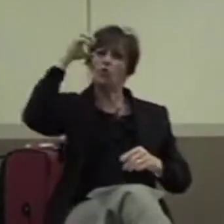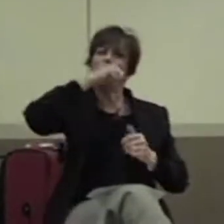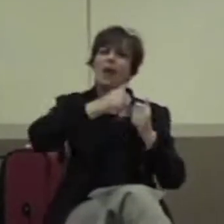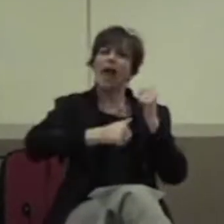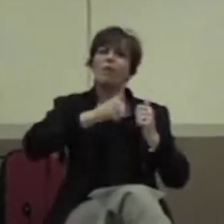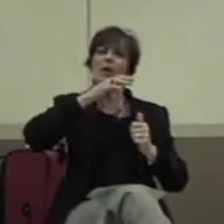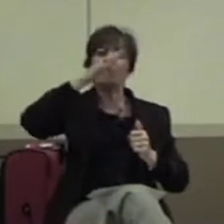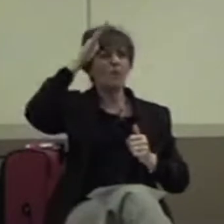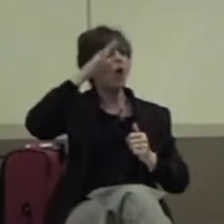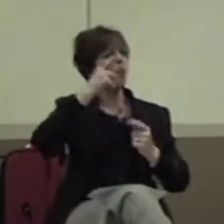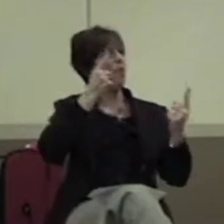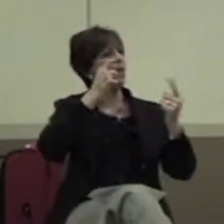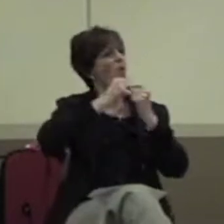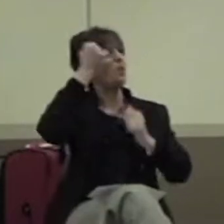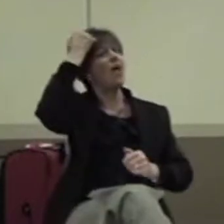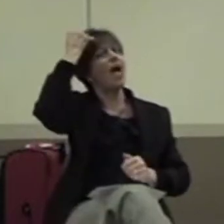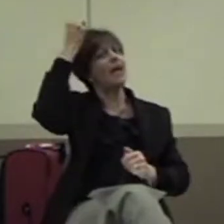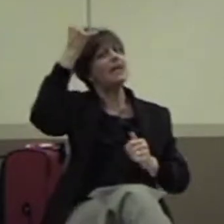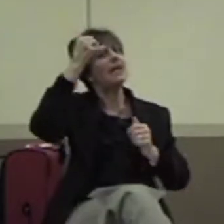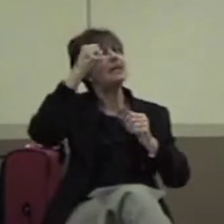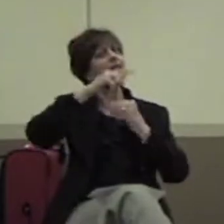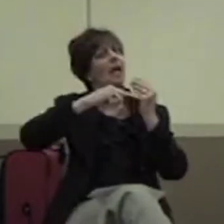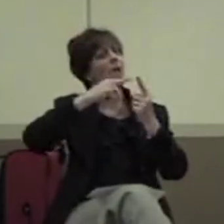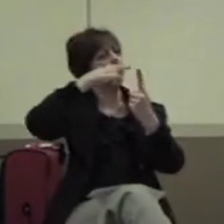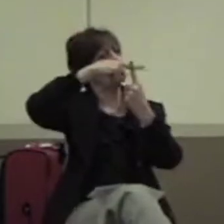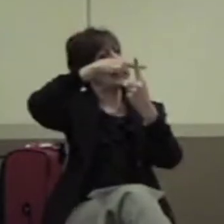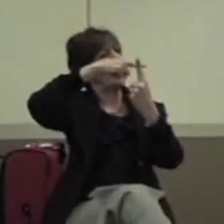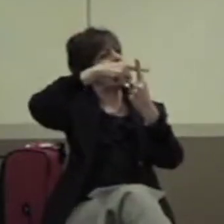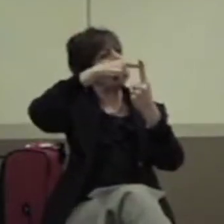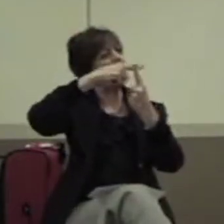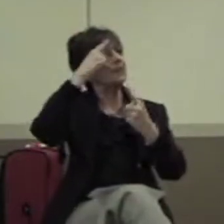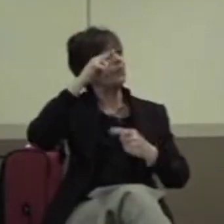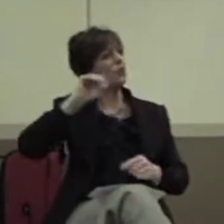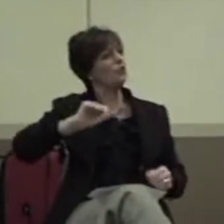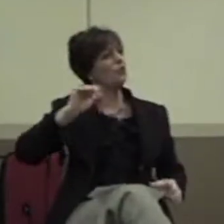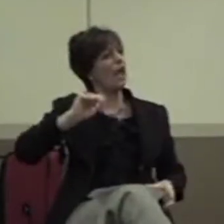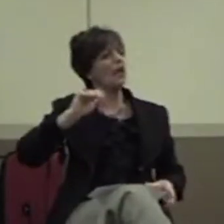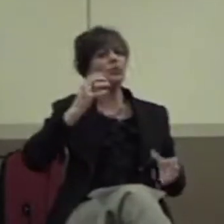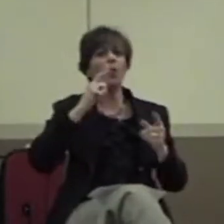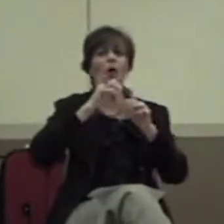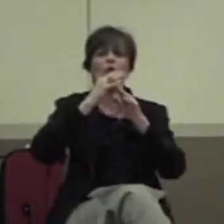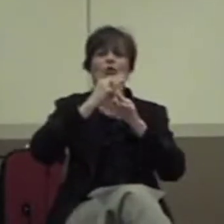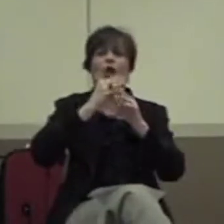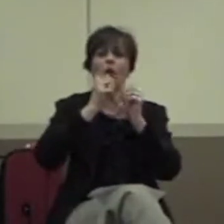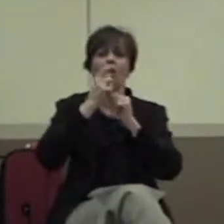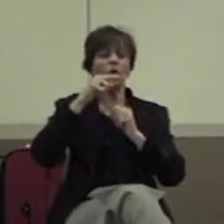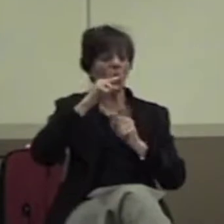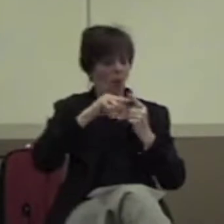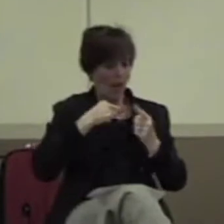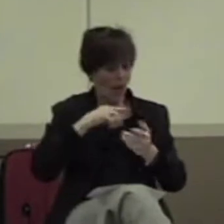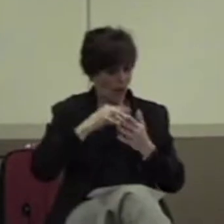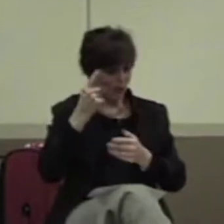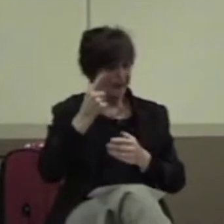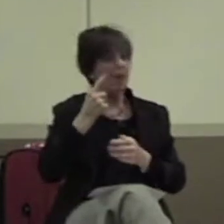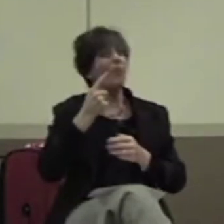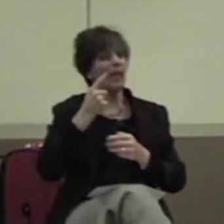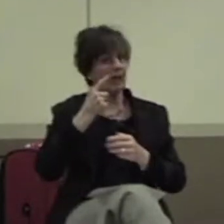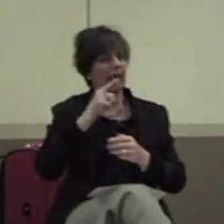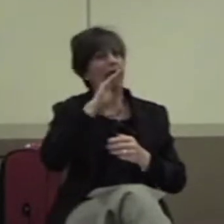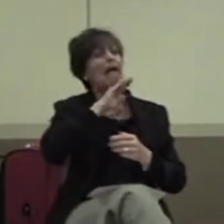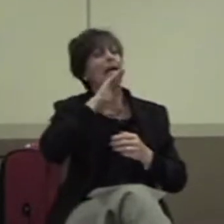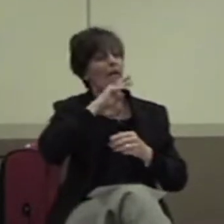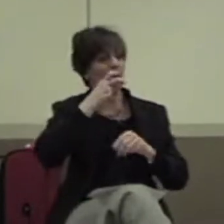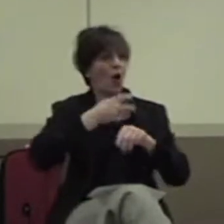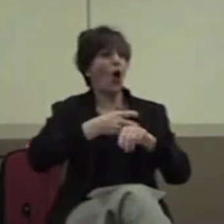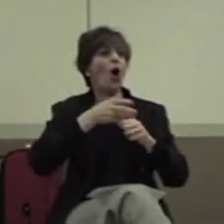every parent would come with ideas about strengths for their child. So I like to share with you, whenever I've learned something the hard way, I like